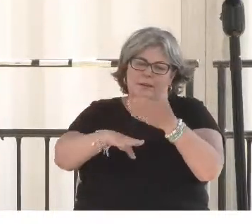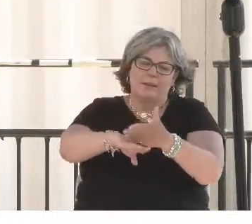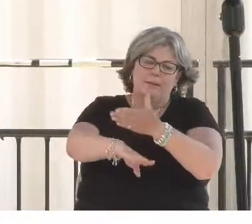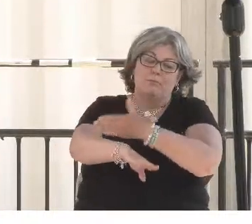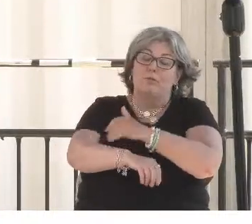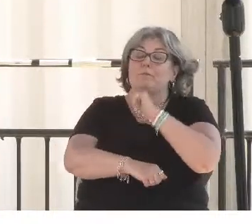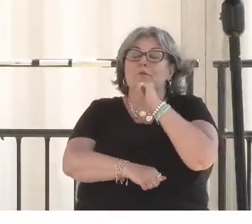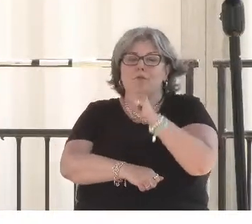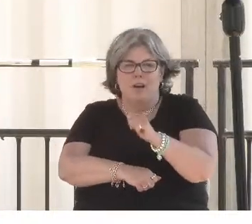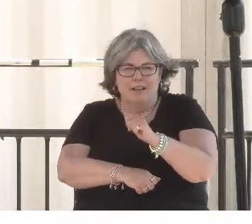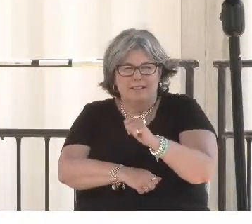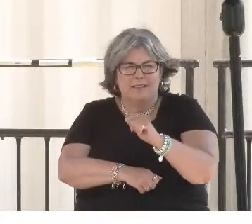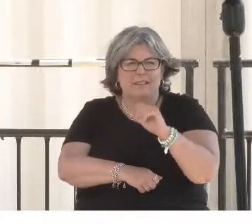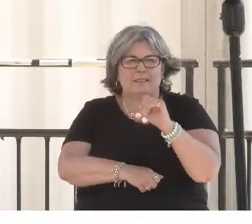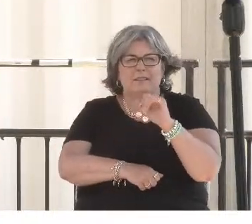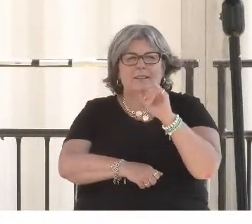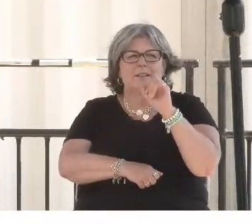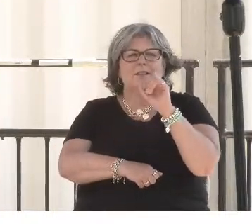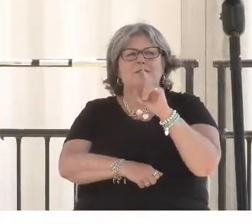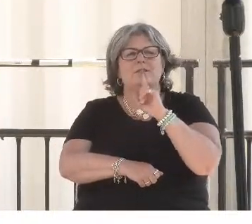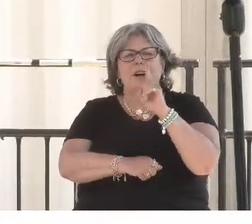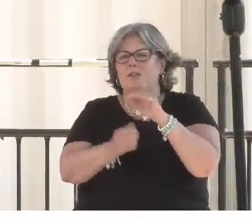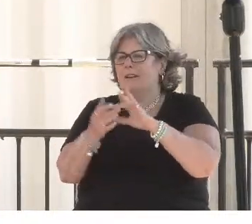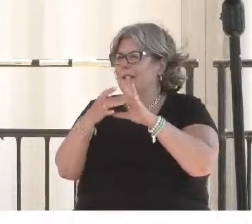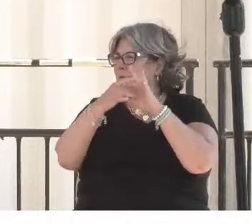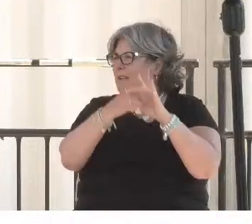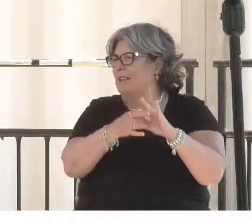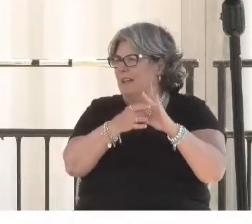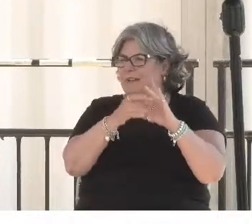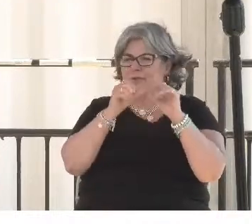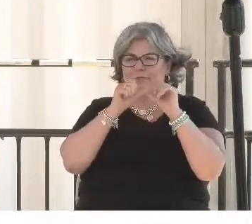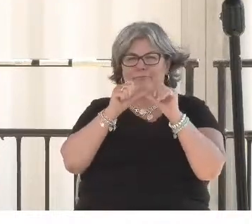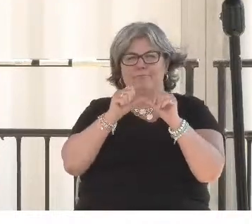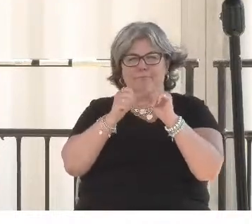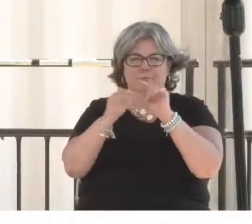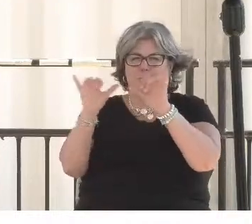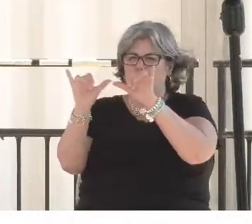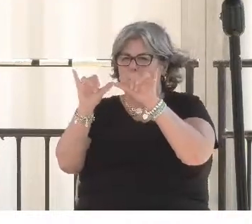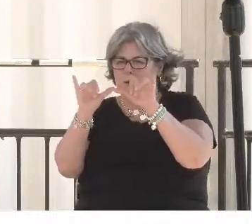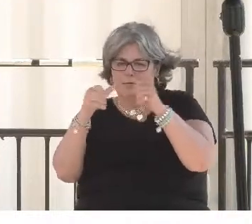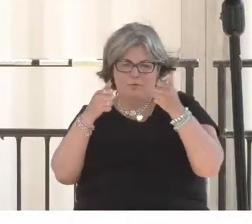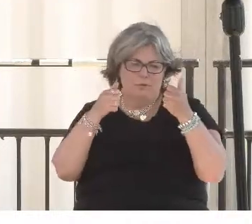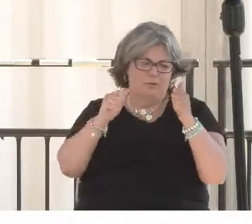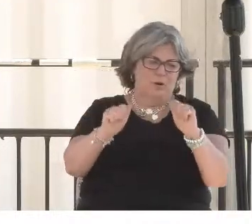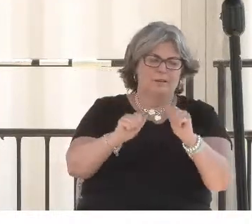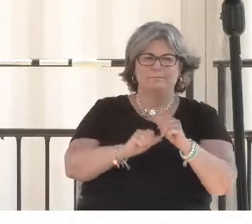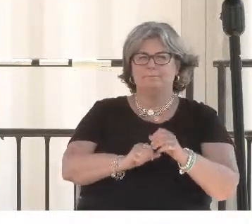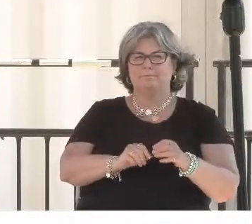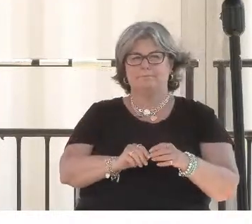So it relates to our possibility to measure and track.